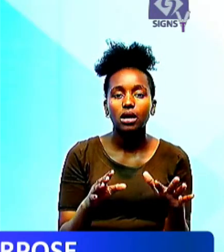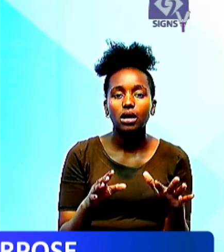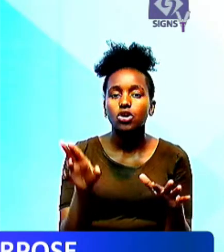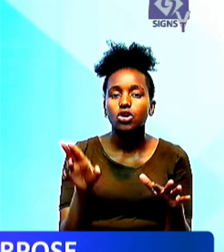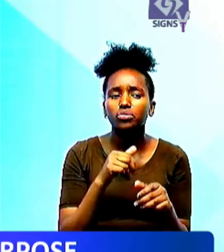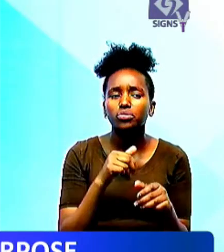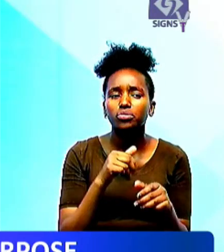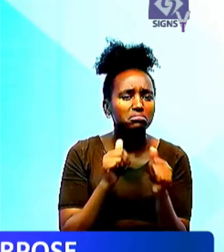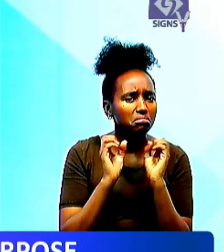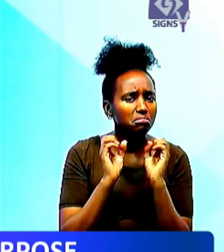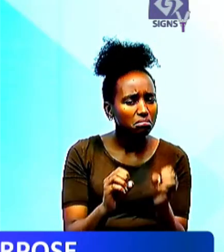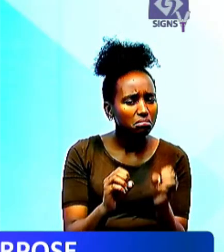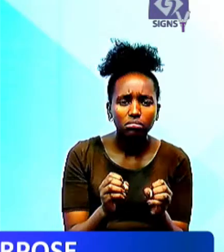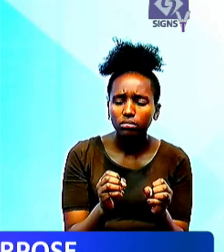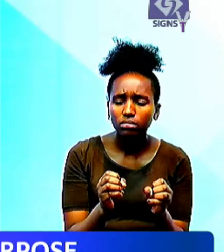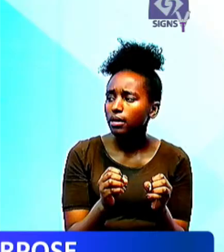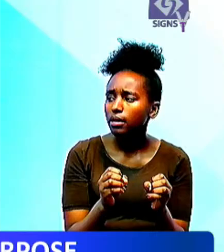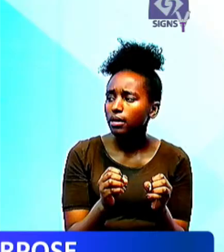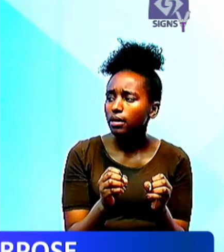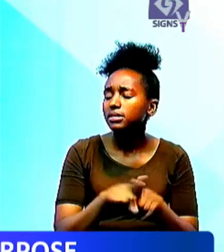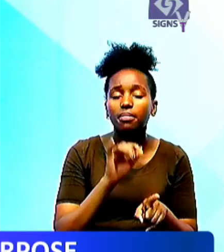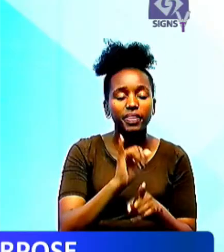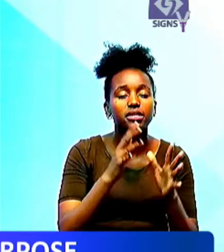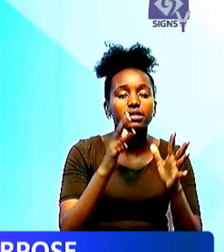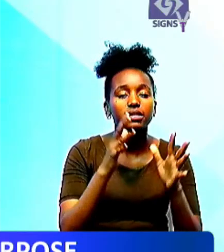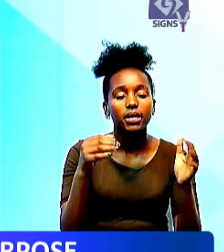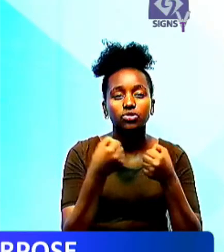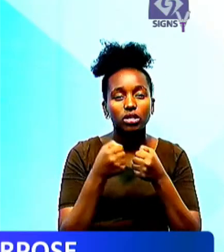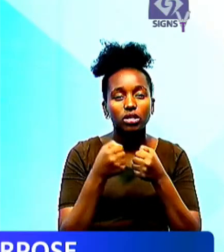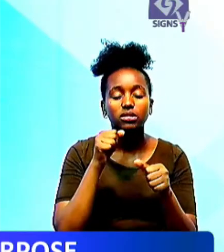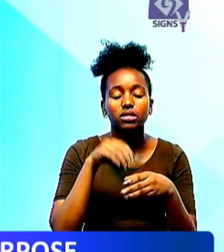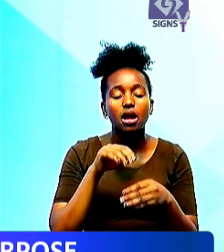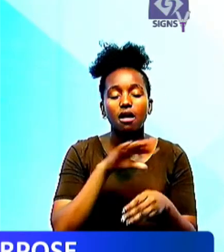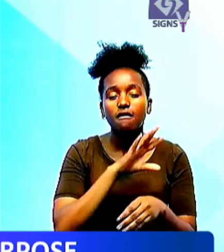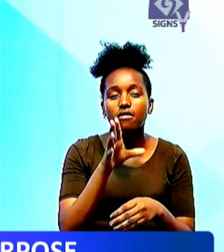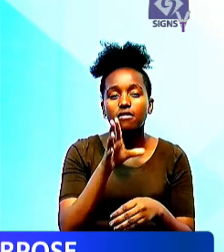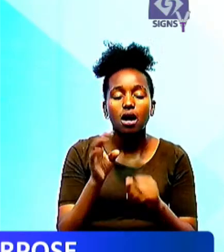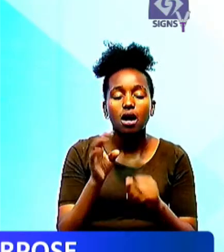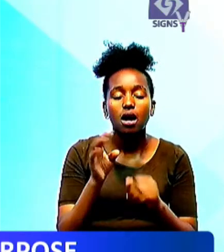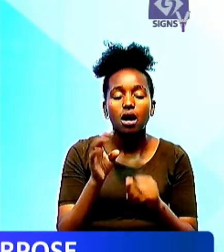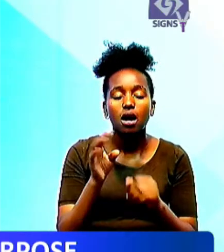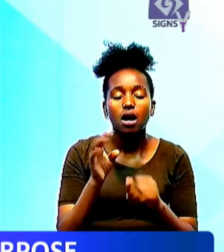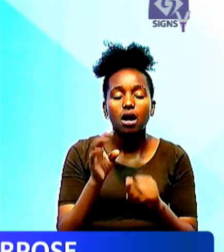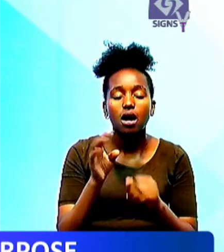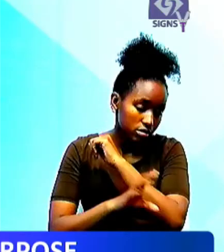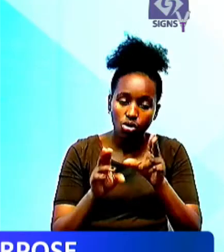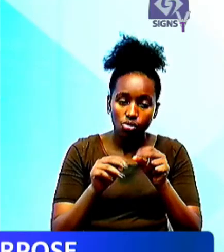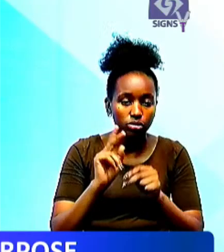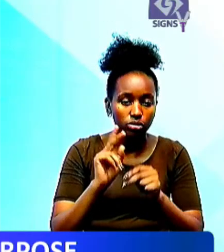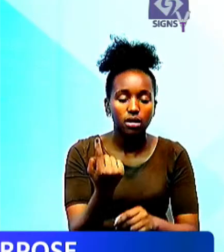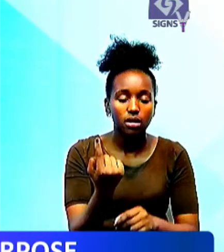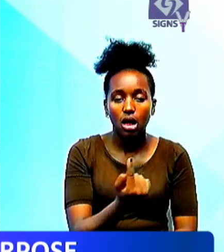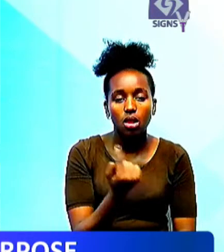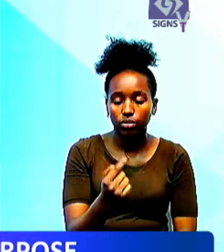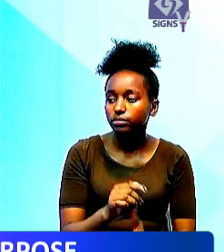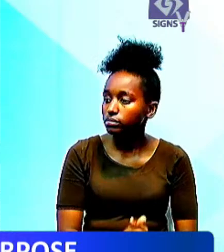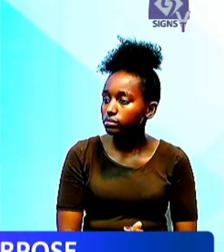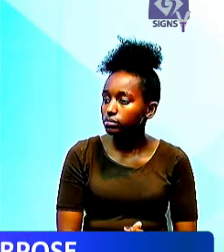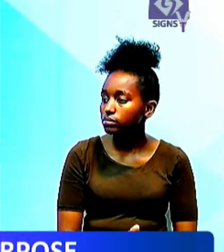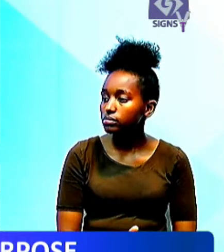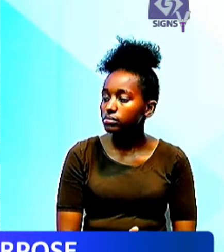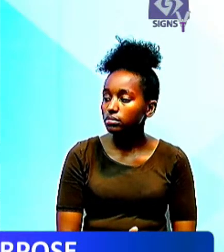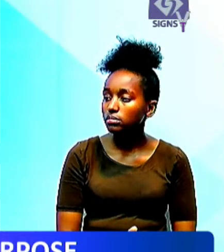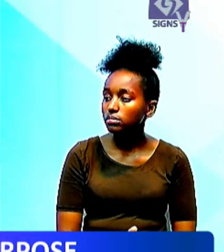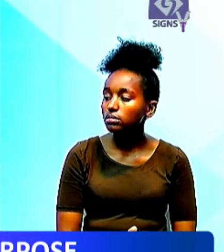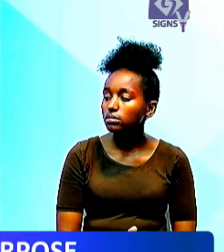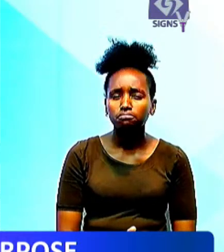for the specific purpose, which we have a challenge in African countries, not just the Kenyan alone. So just to get this